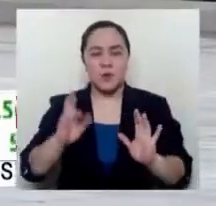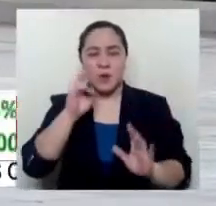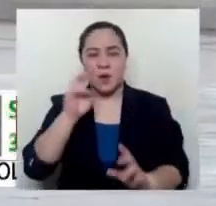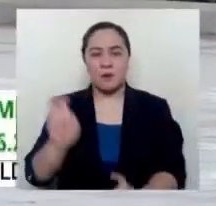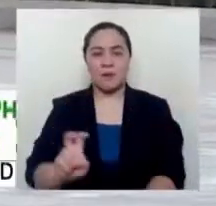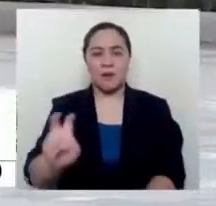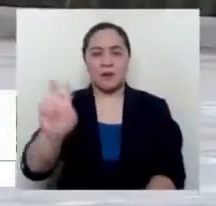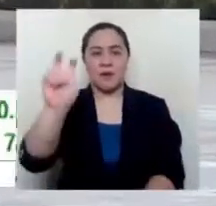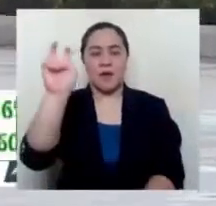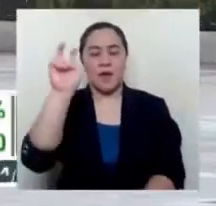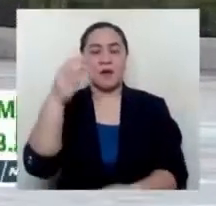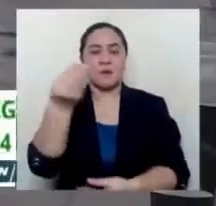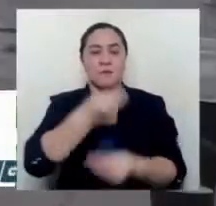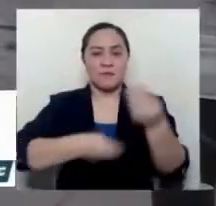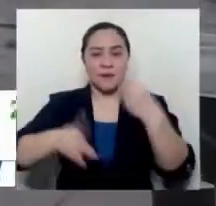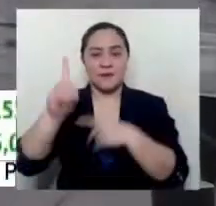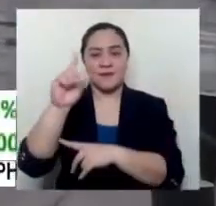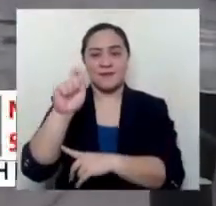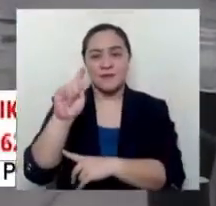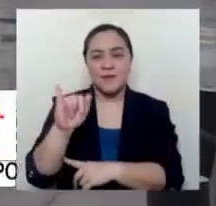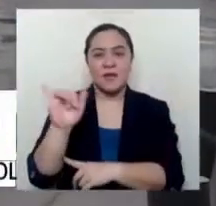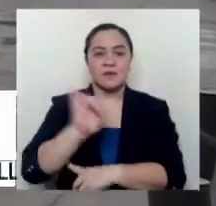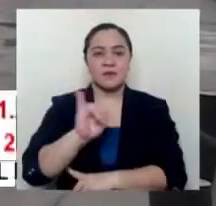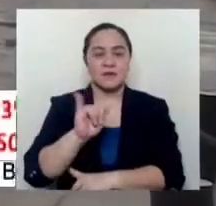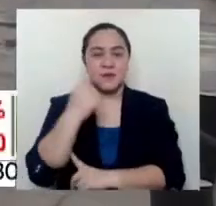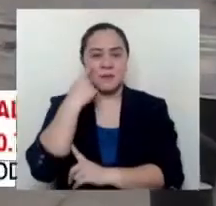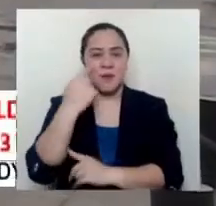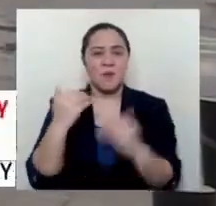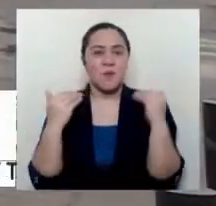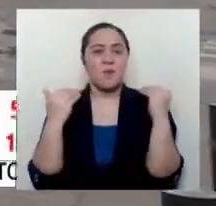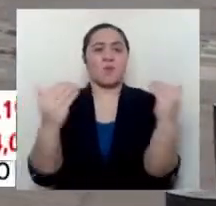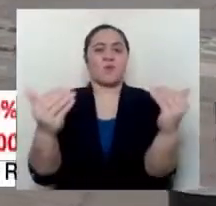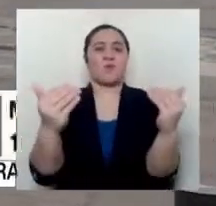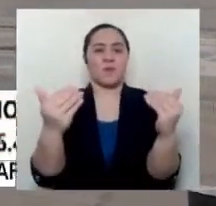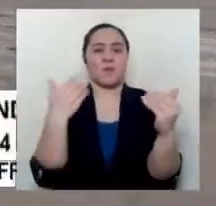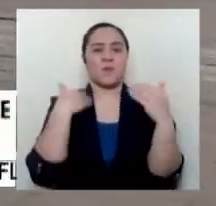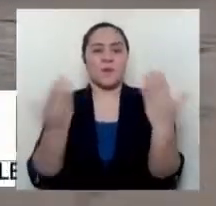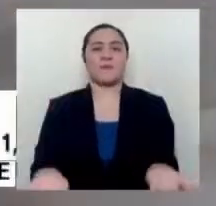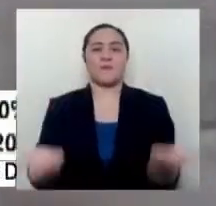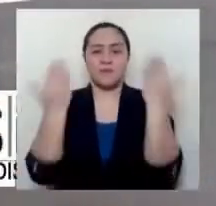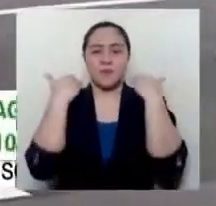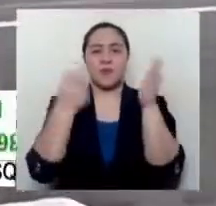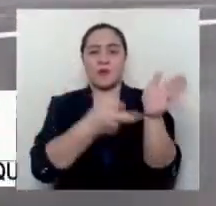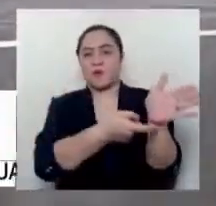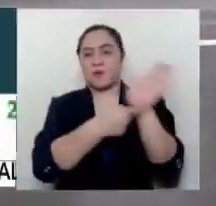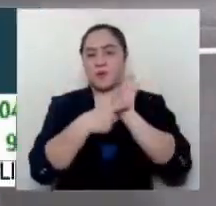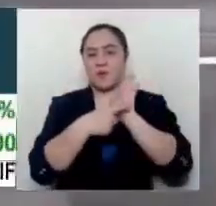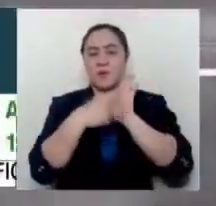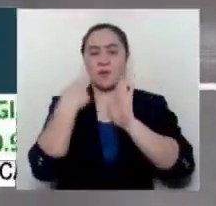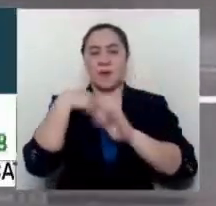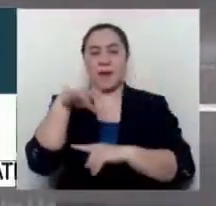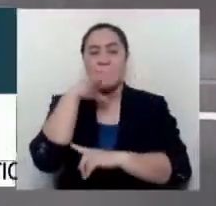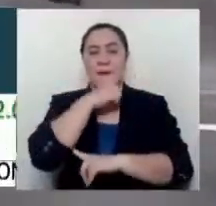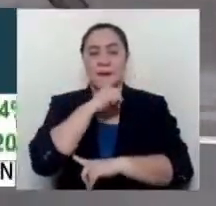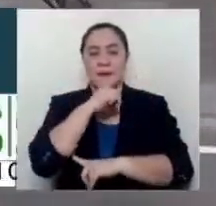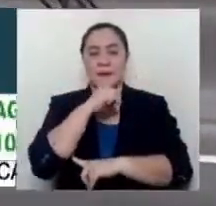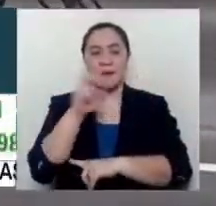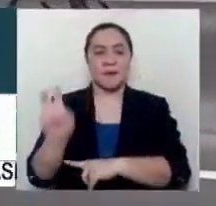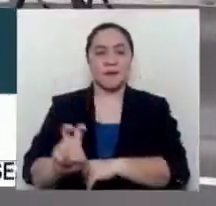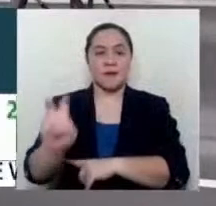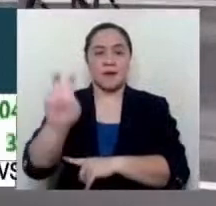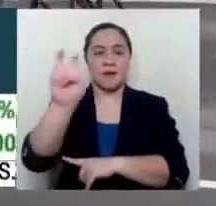tourism and trade departments as they've been pushing for the lifting of the age requirements for tourist areas